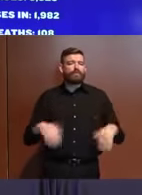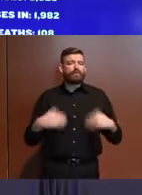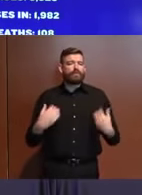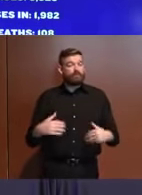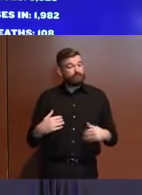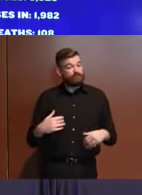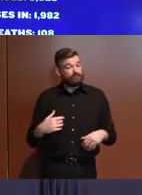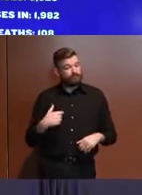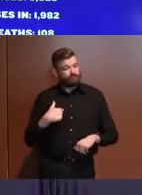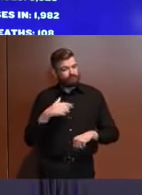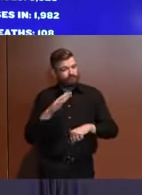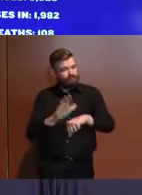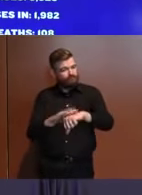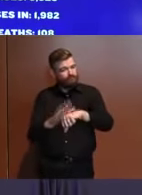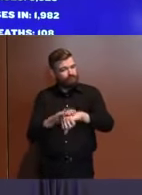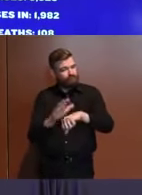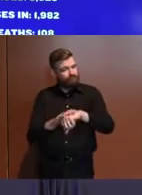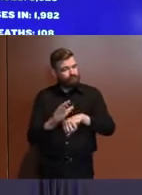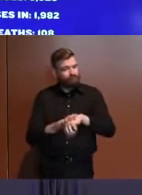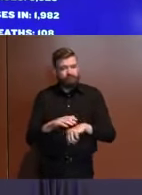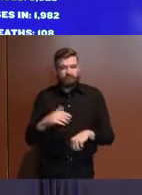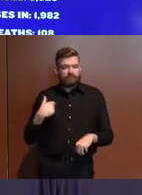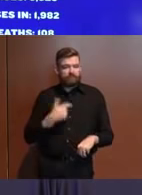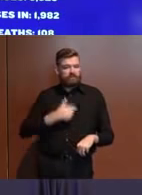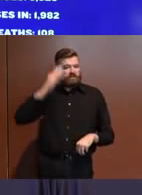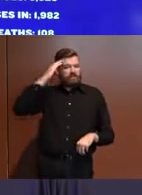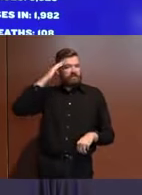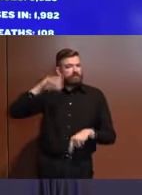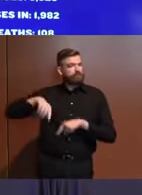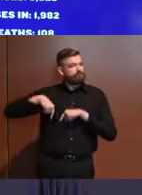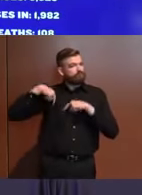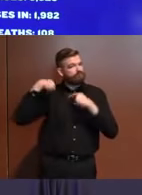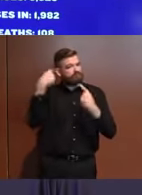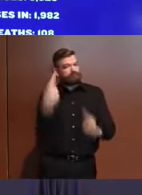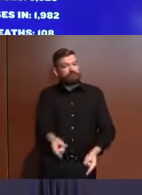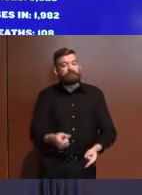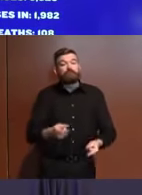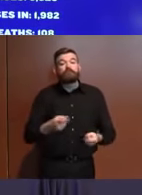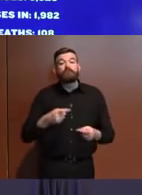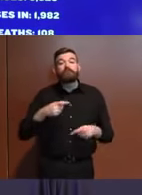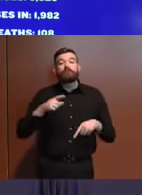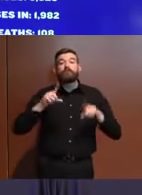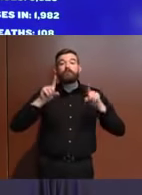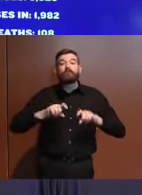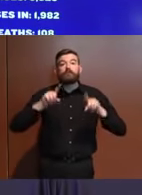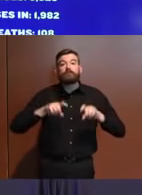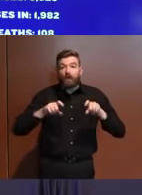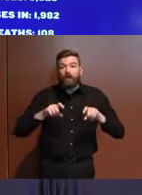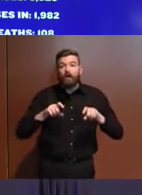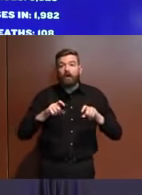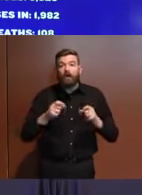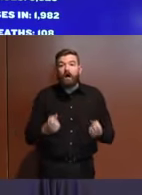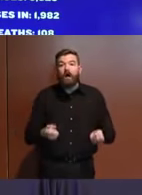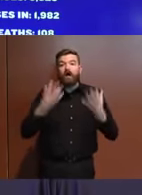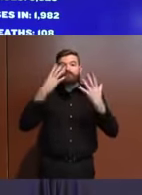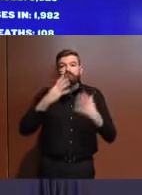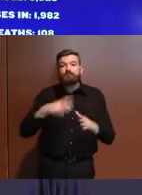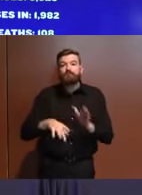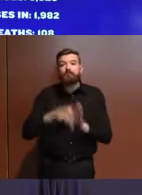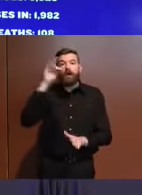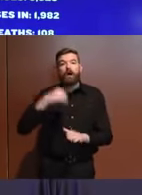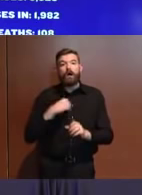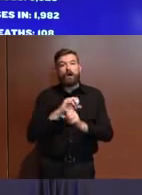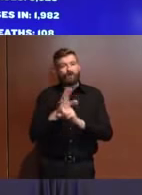all along, the testing results that we are seeing. We have been preparing for this since January, literally weeks